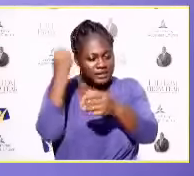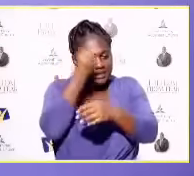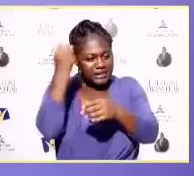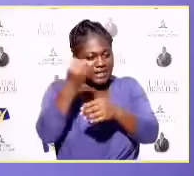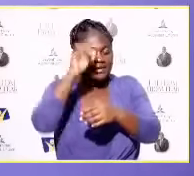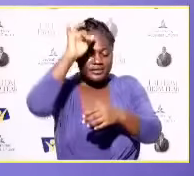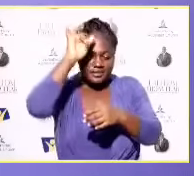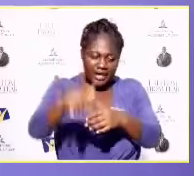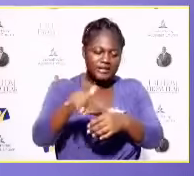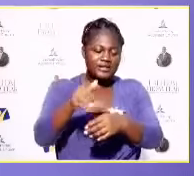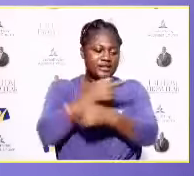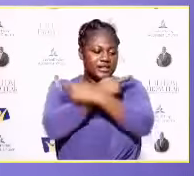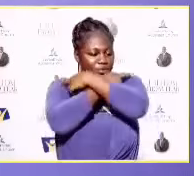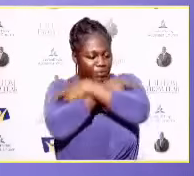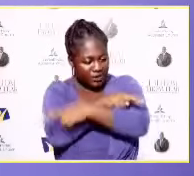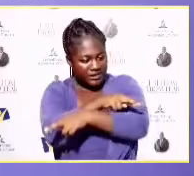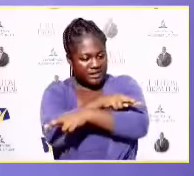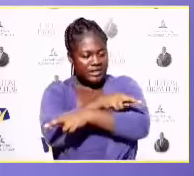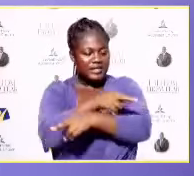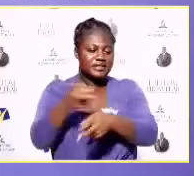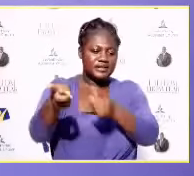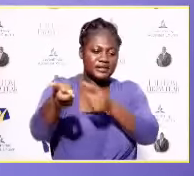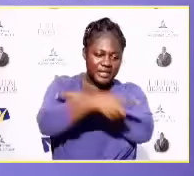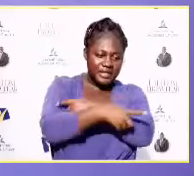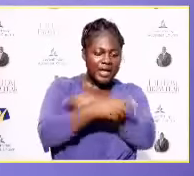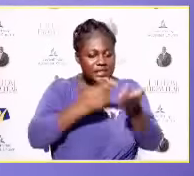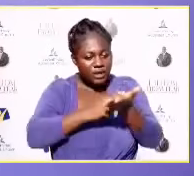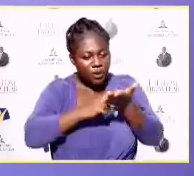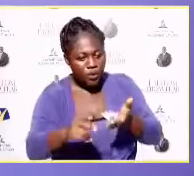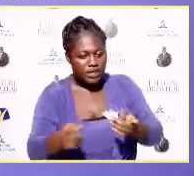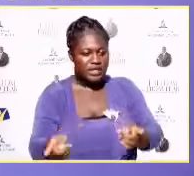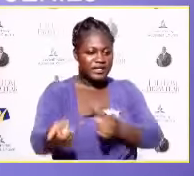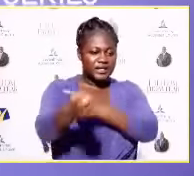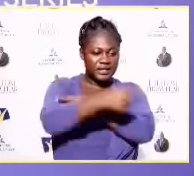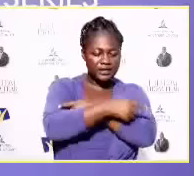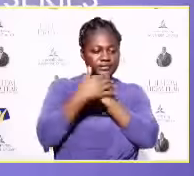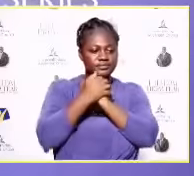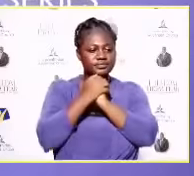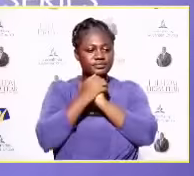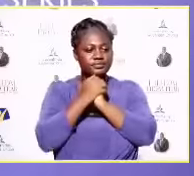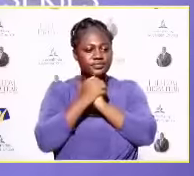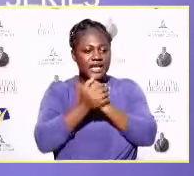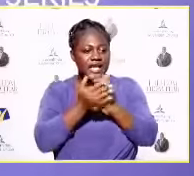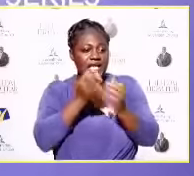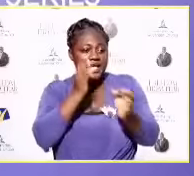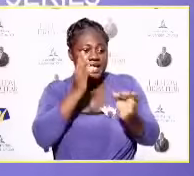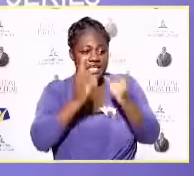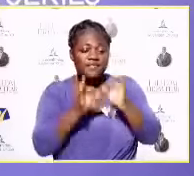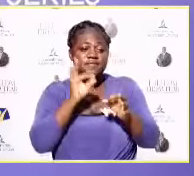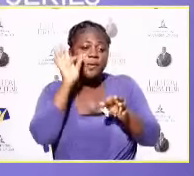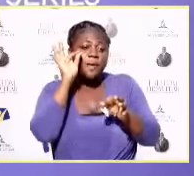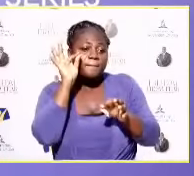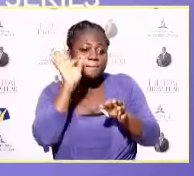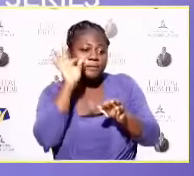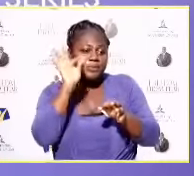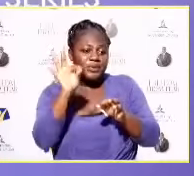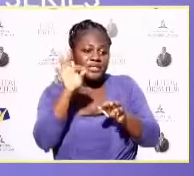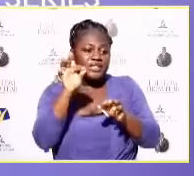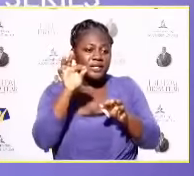seventh day. If you don't believe me, next time you see your preacher, ask your preacher for one verse that says the first